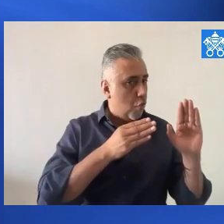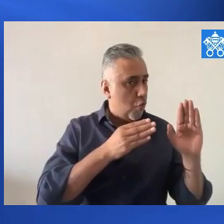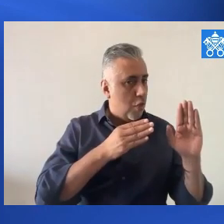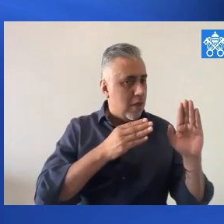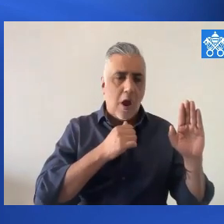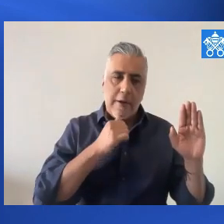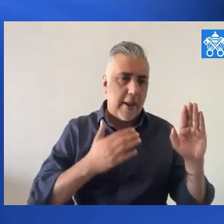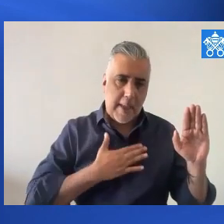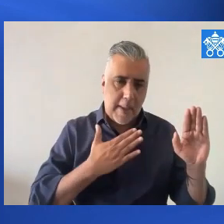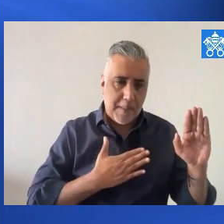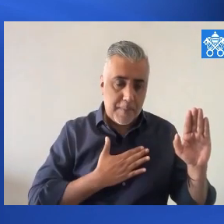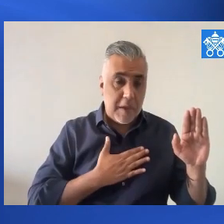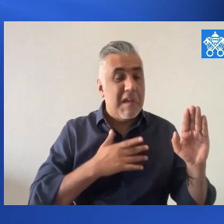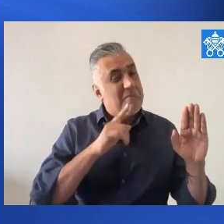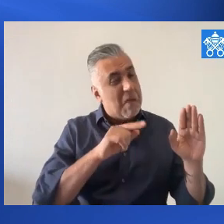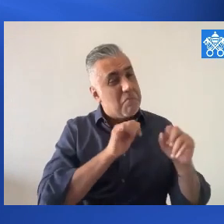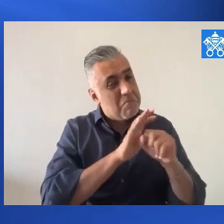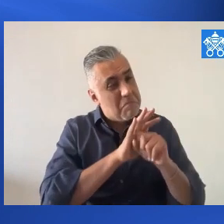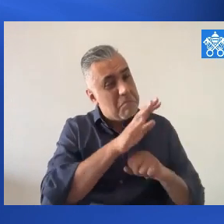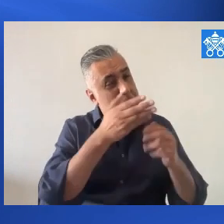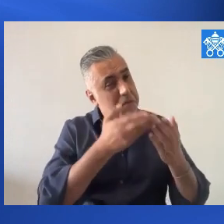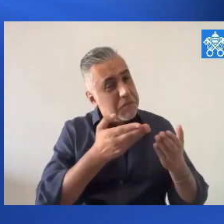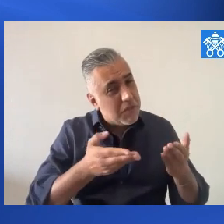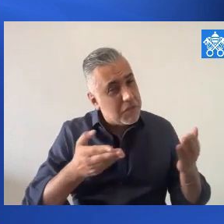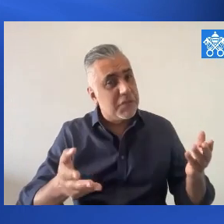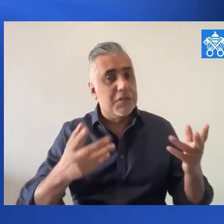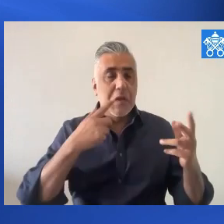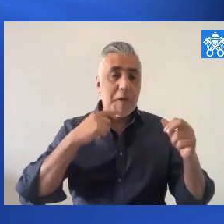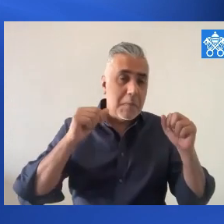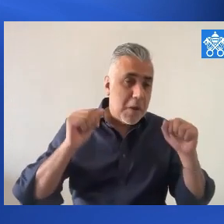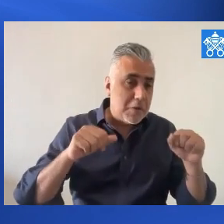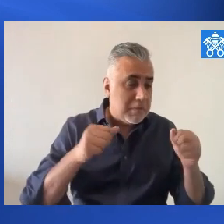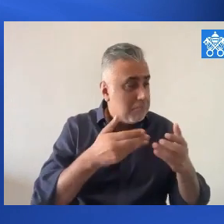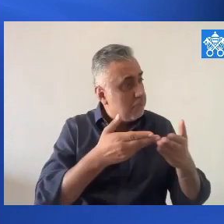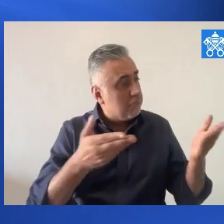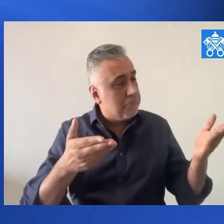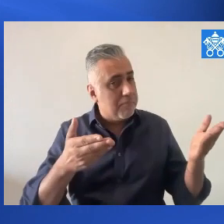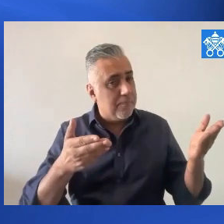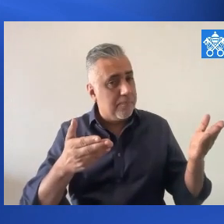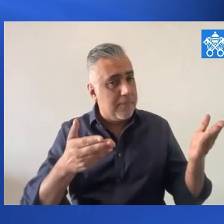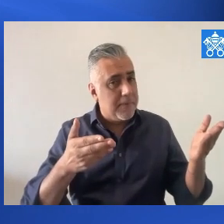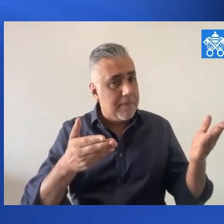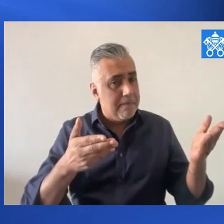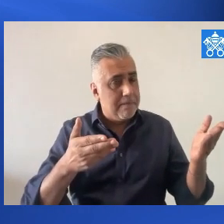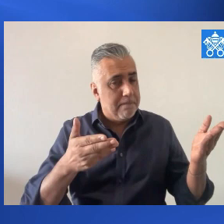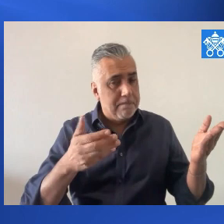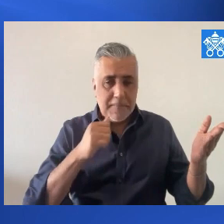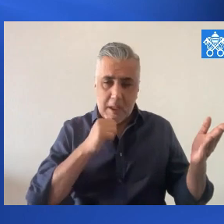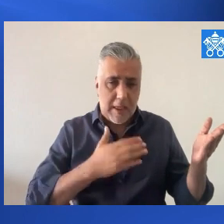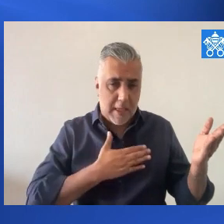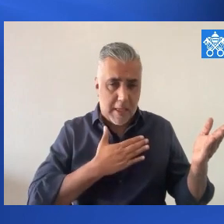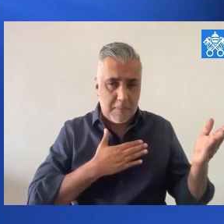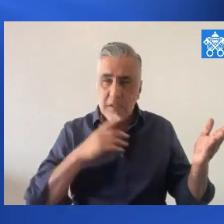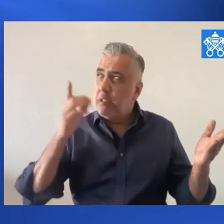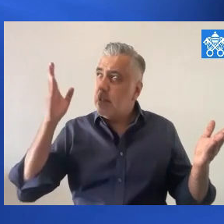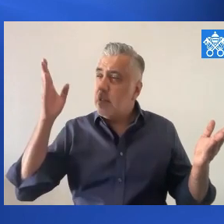Those who turn away from the Lord are never happy, even though they have an abundance of possessions and possibilities at their